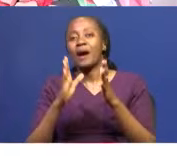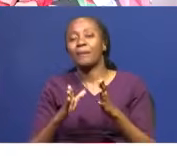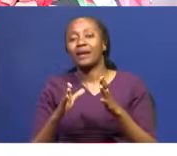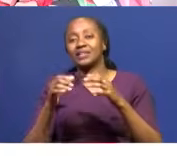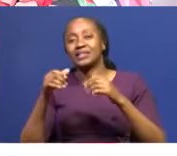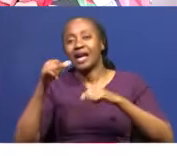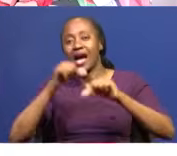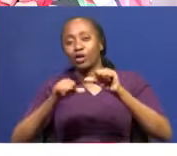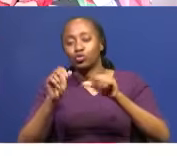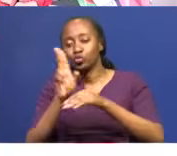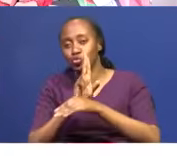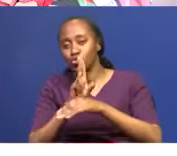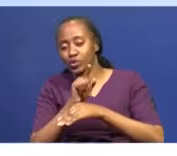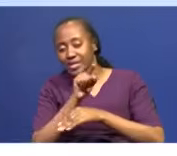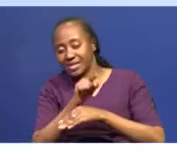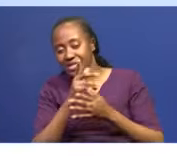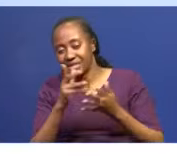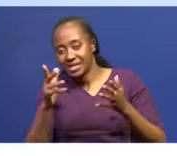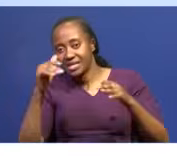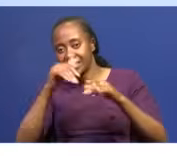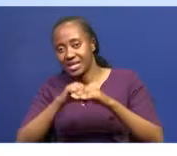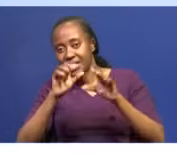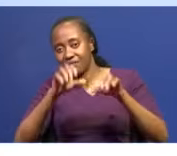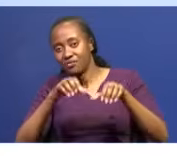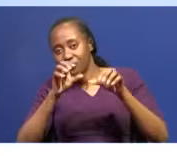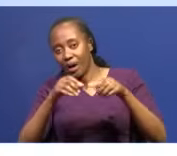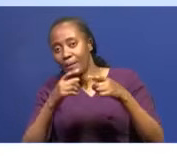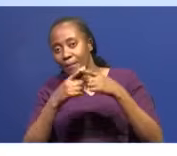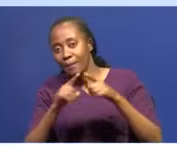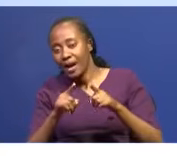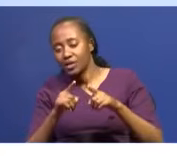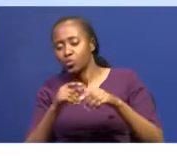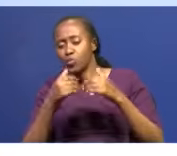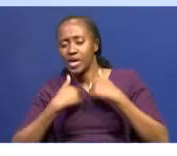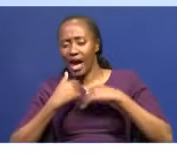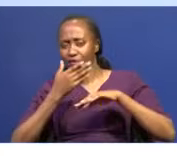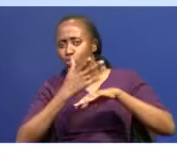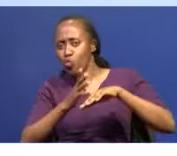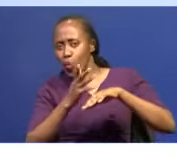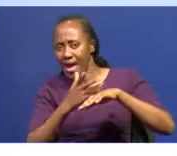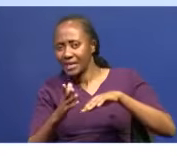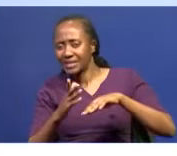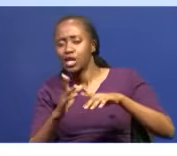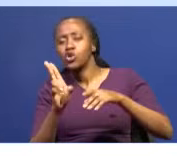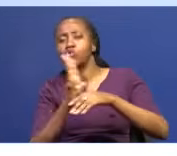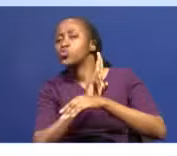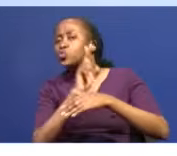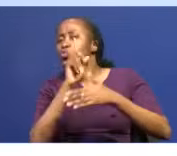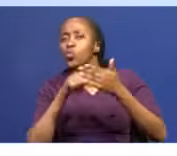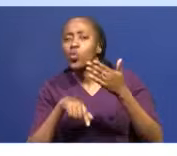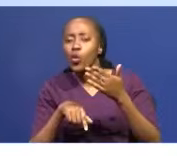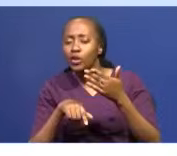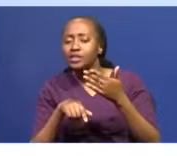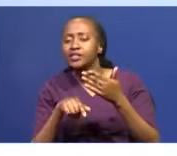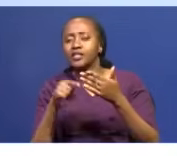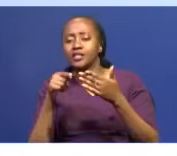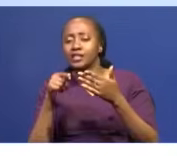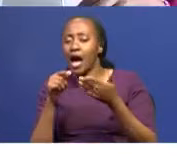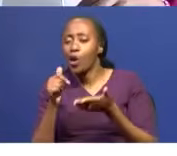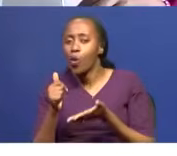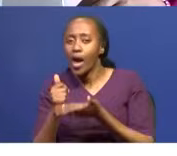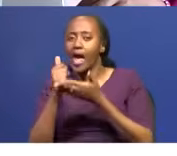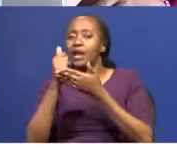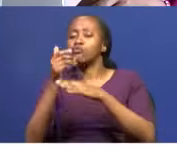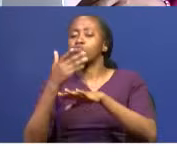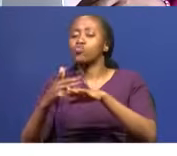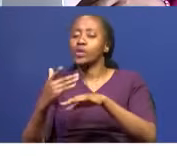of byproducts from farm produce. At the end of the day, we'll still have waste. So what do we do with this waste? So how do we convert that waste into a